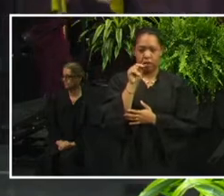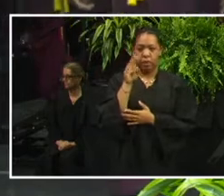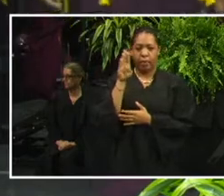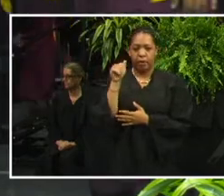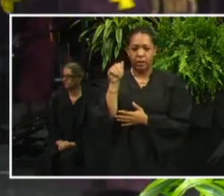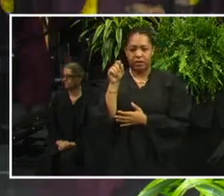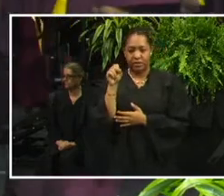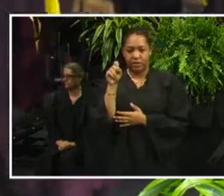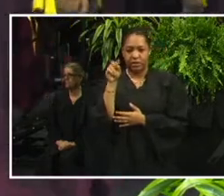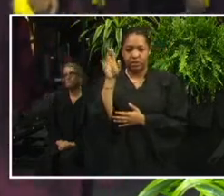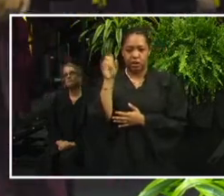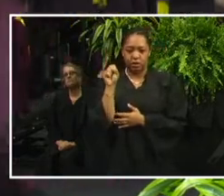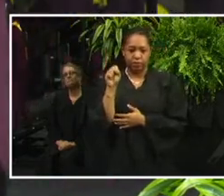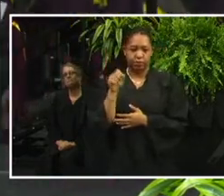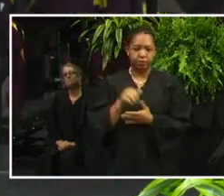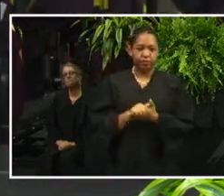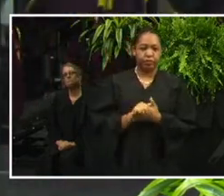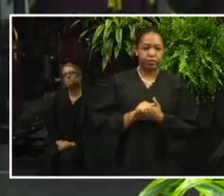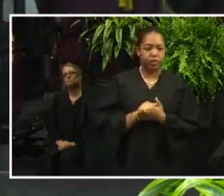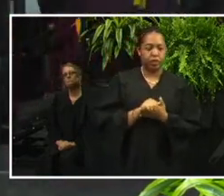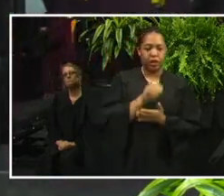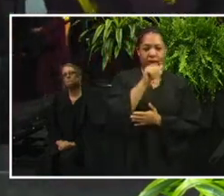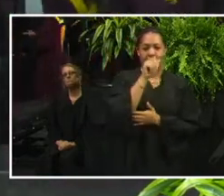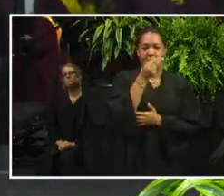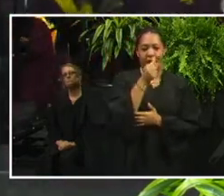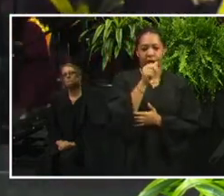Hannah Mae De Vega De La Cruz.